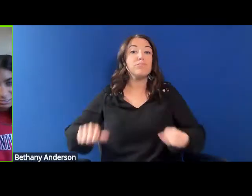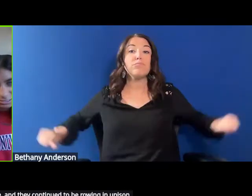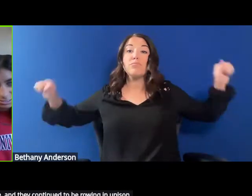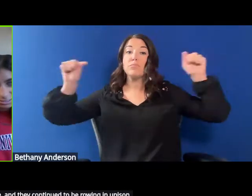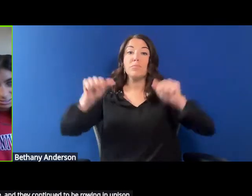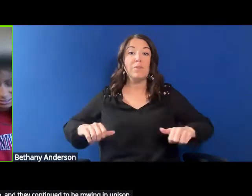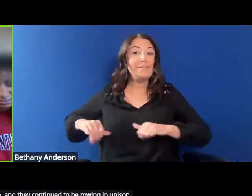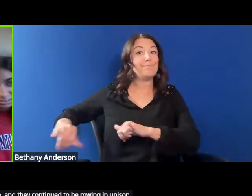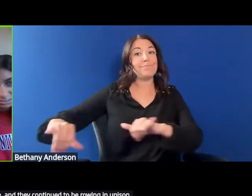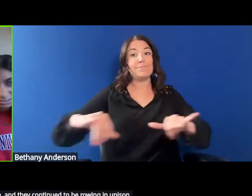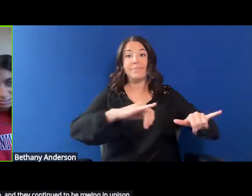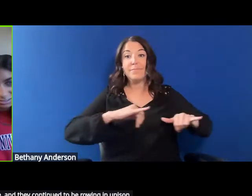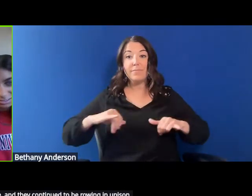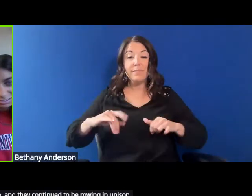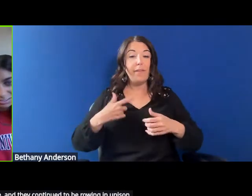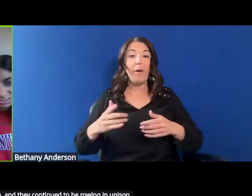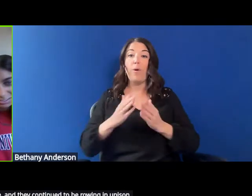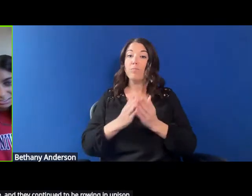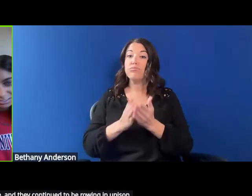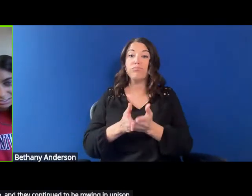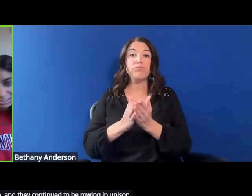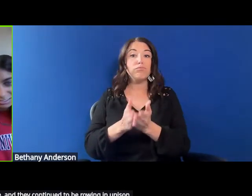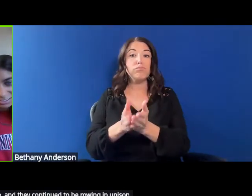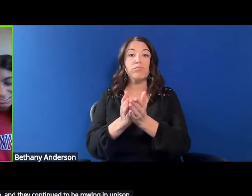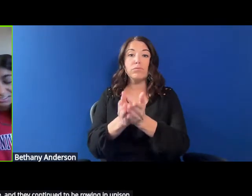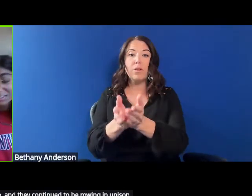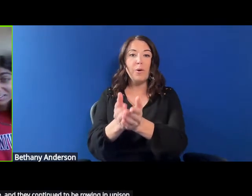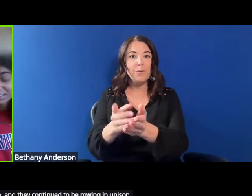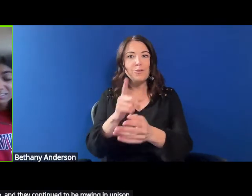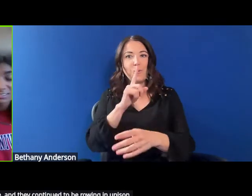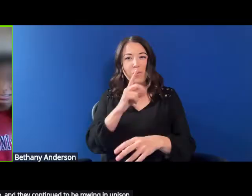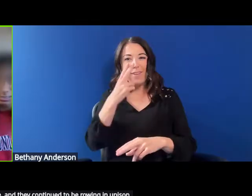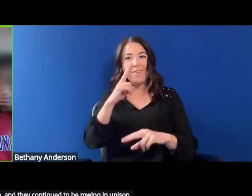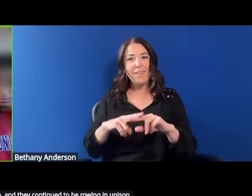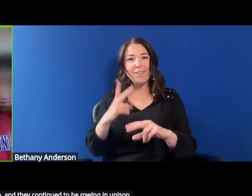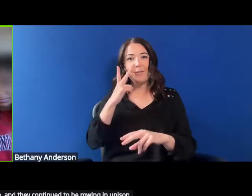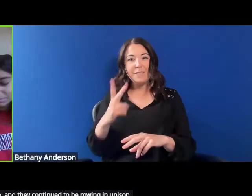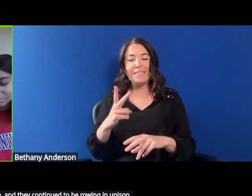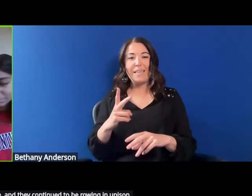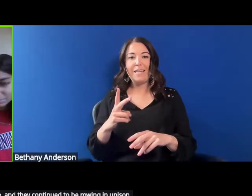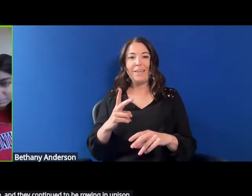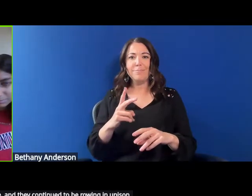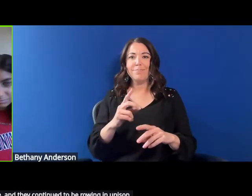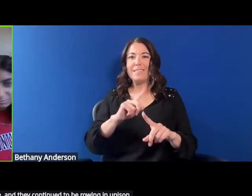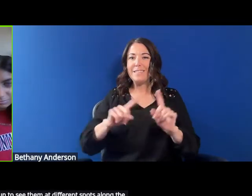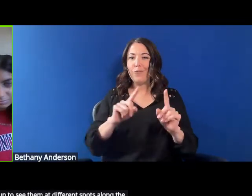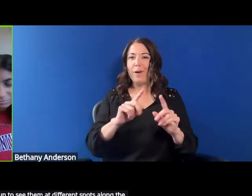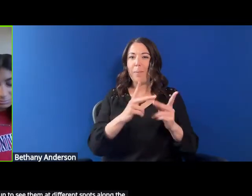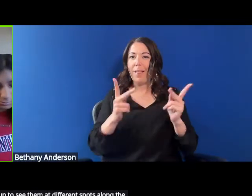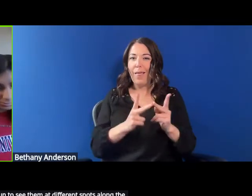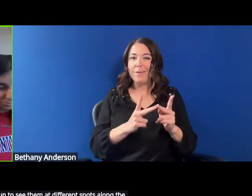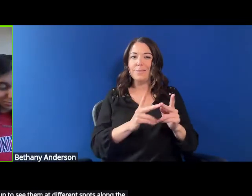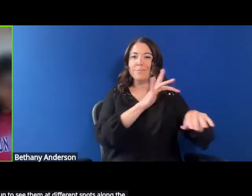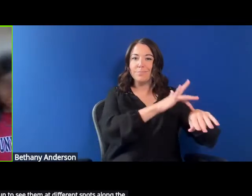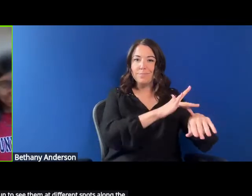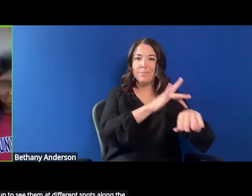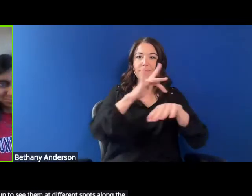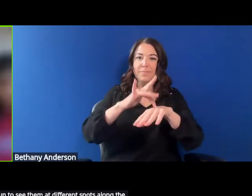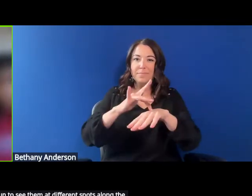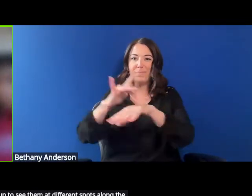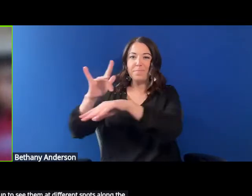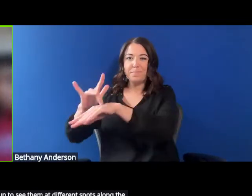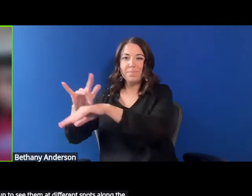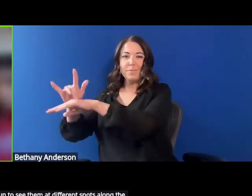progress. And it was fun to see them at different spots along the way that we could cheer them on and see how